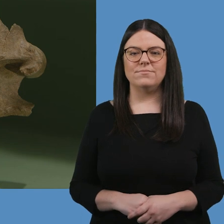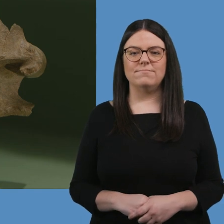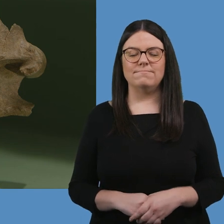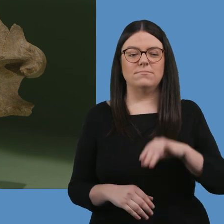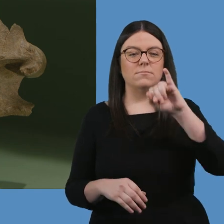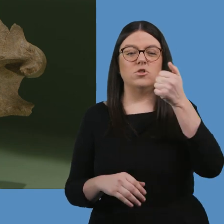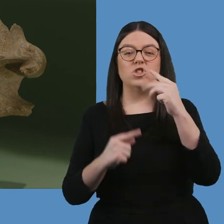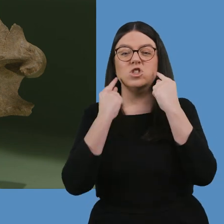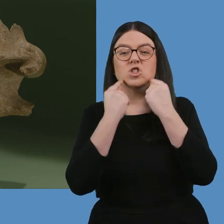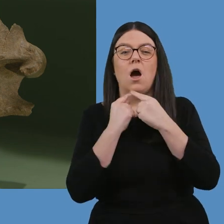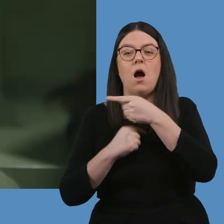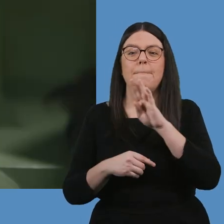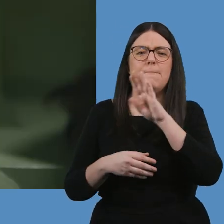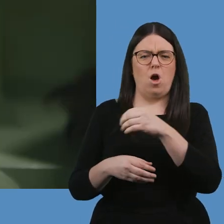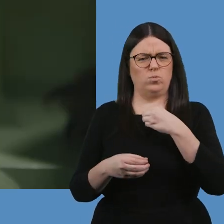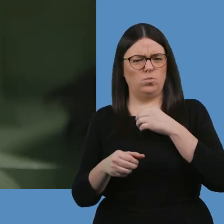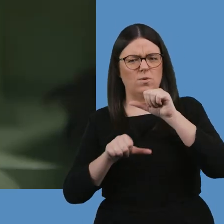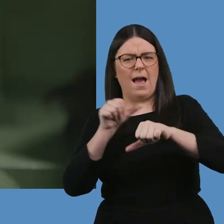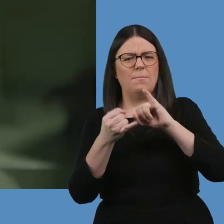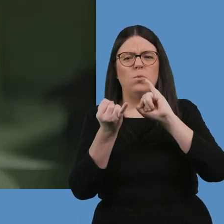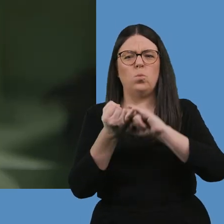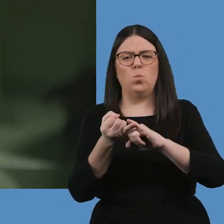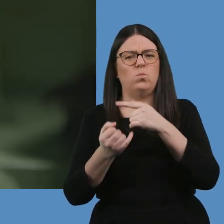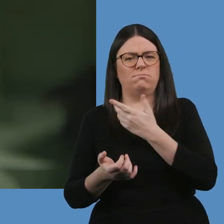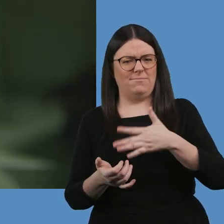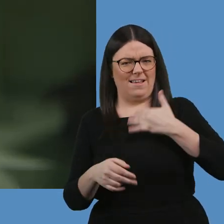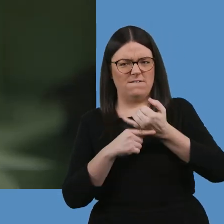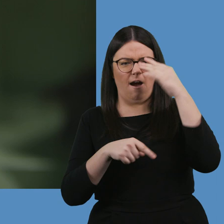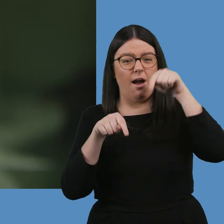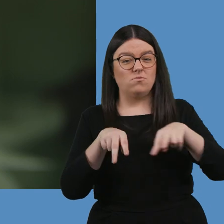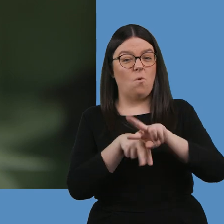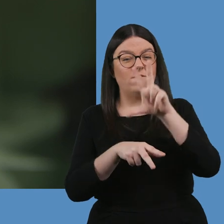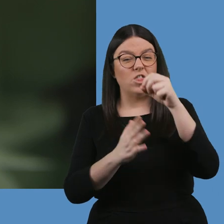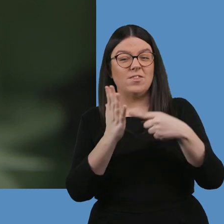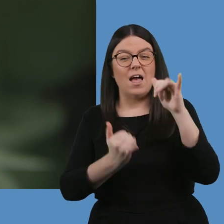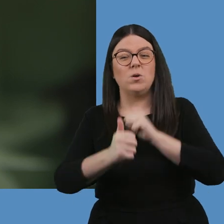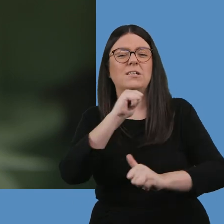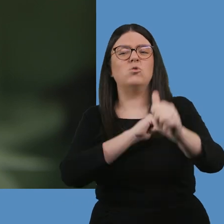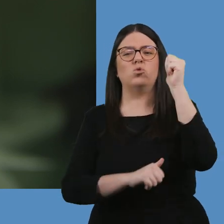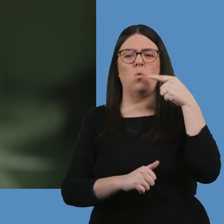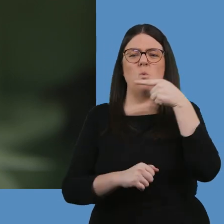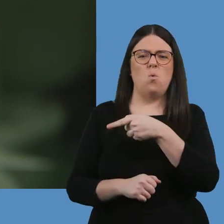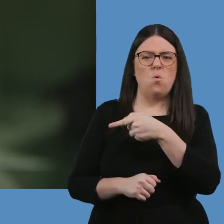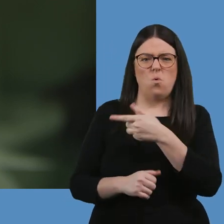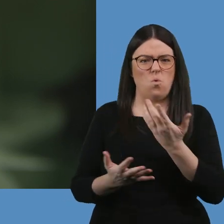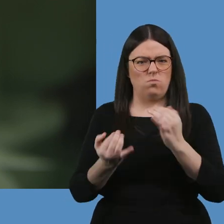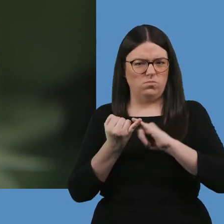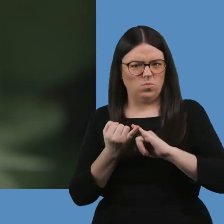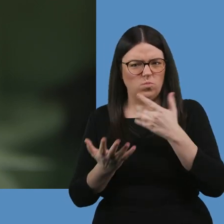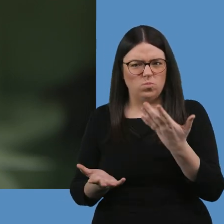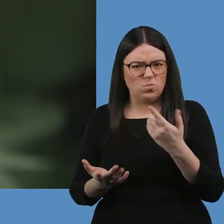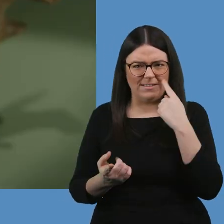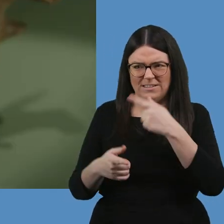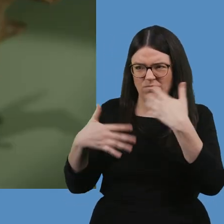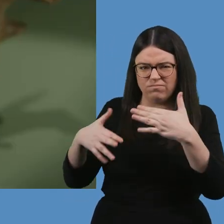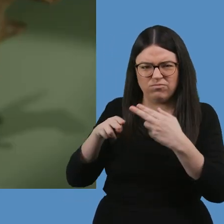this jawbone belongs to an animal that used to live in Ireland over 30,000 years ago look